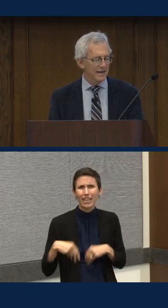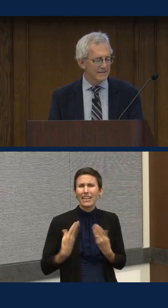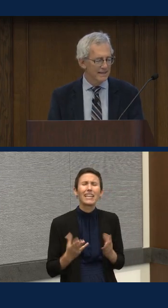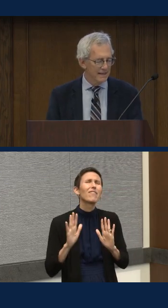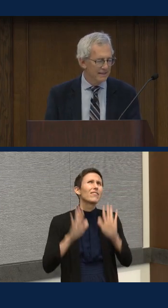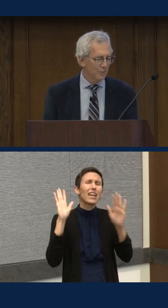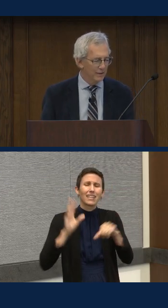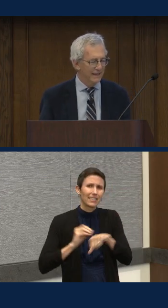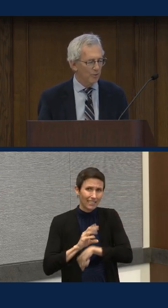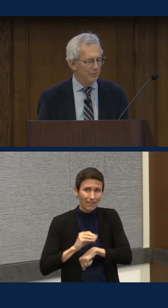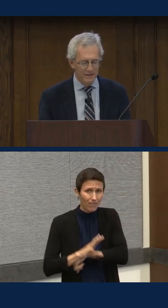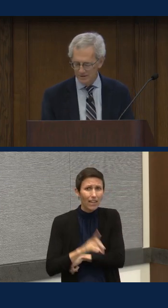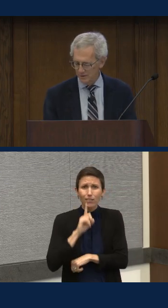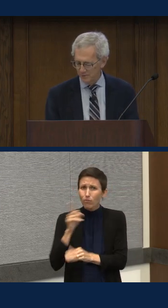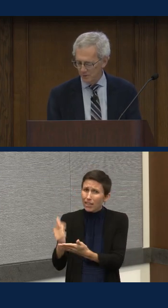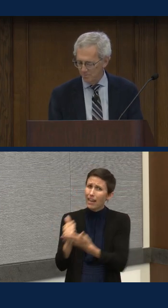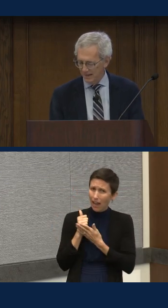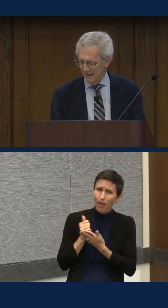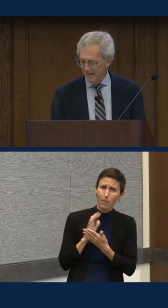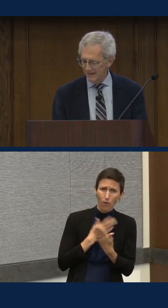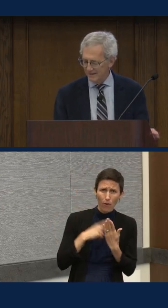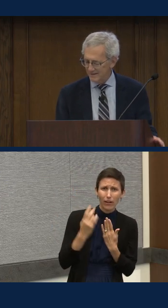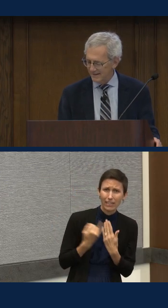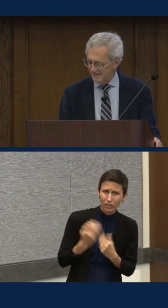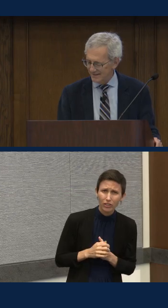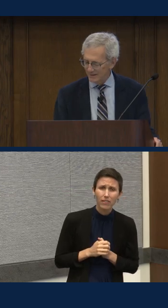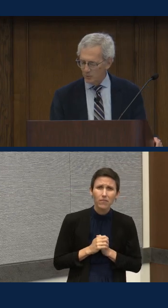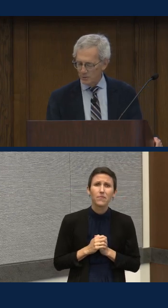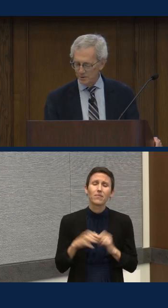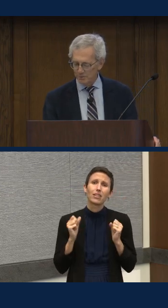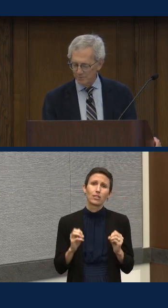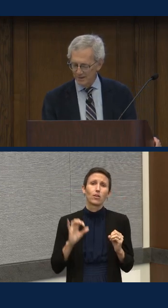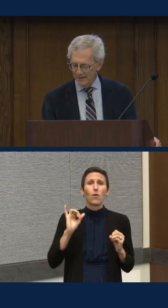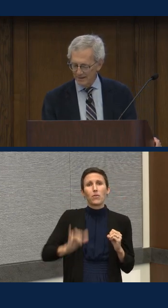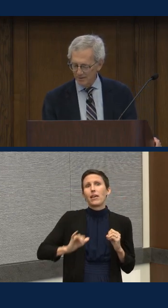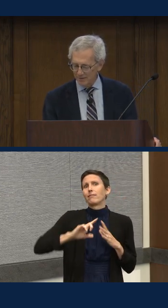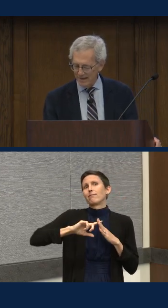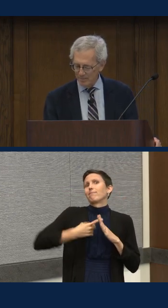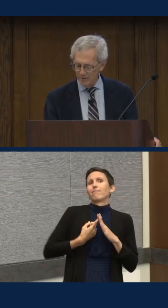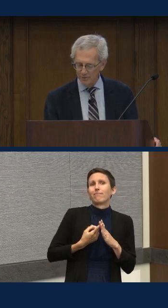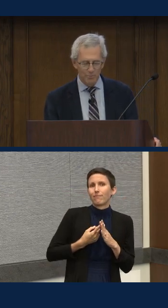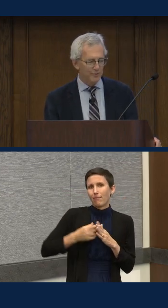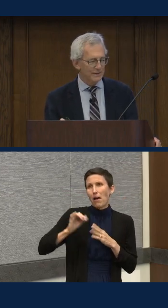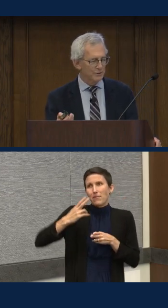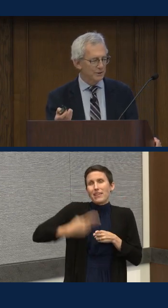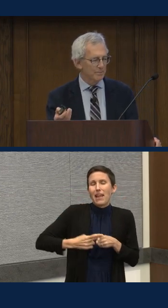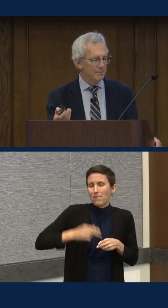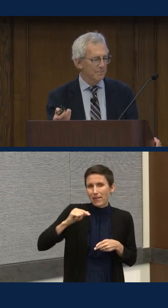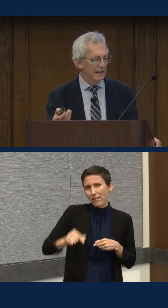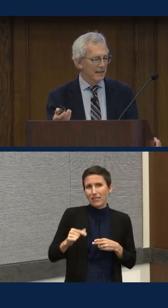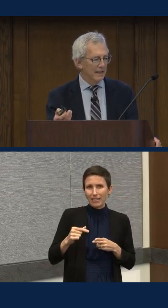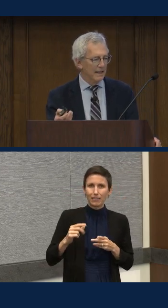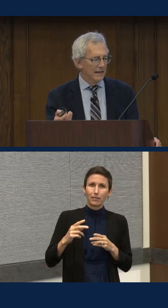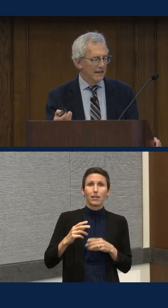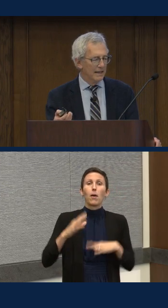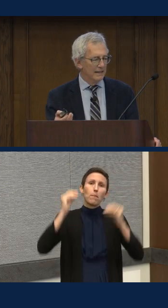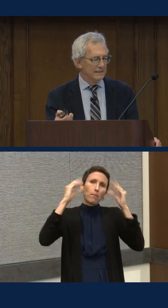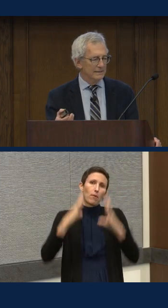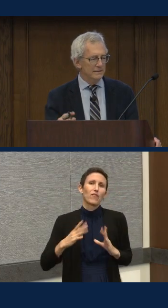fantastic advice that really helped the initiative. So that's the origin of the naming of the professorship.